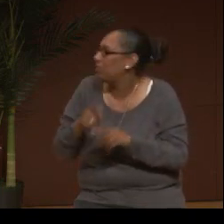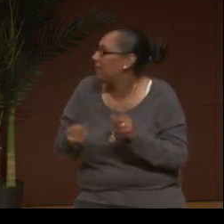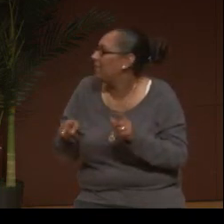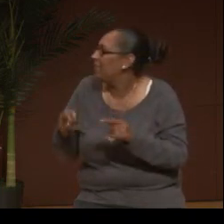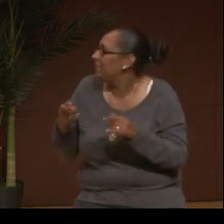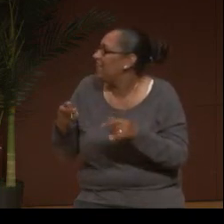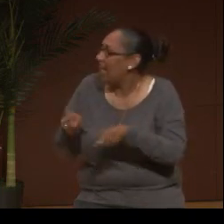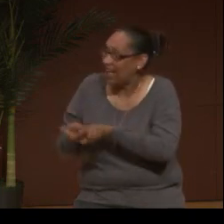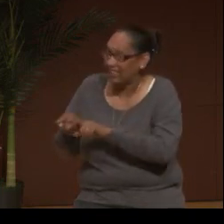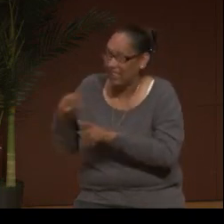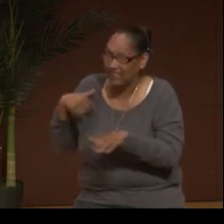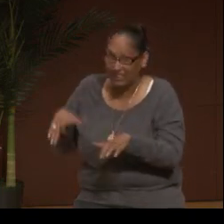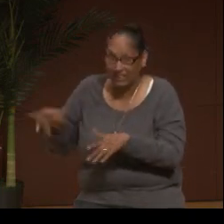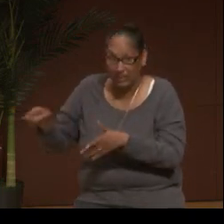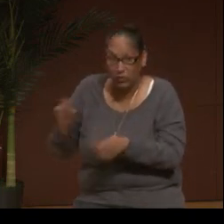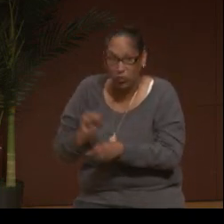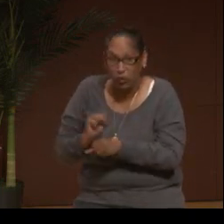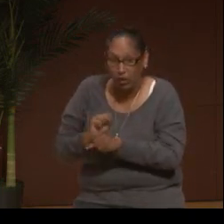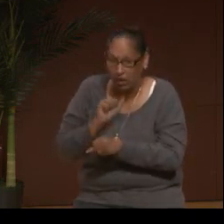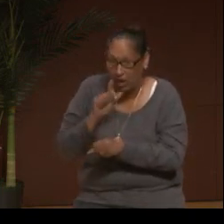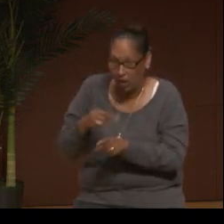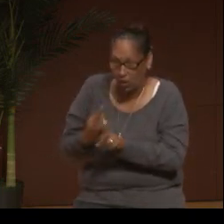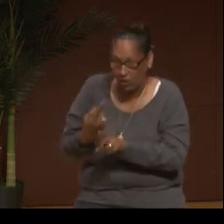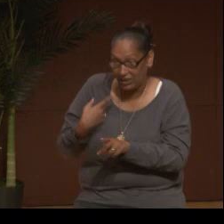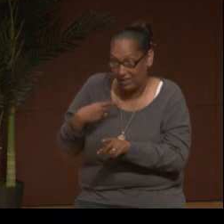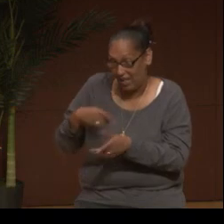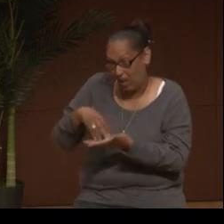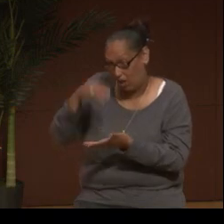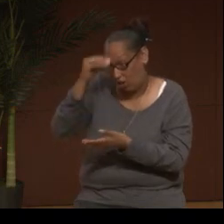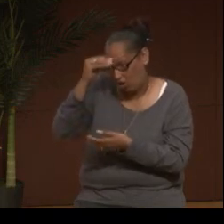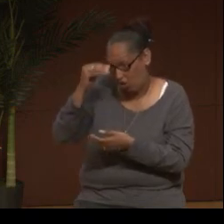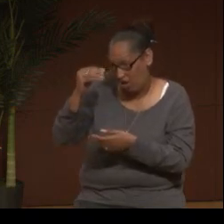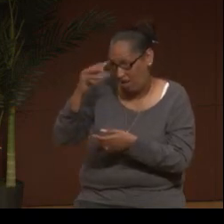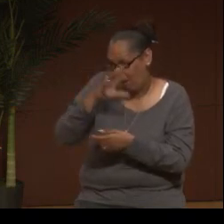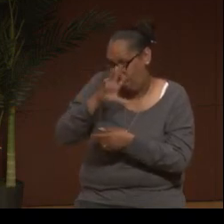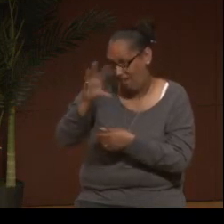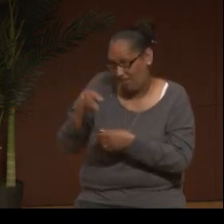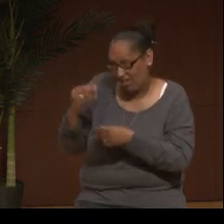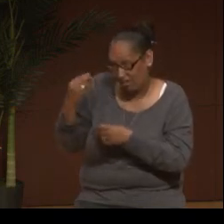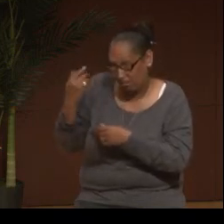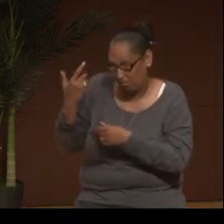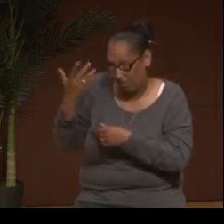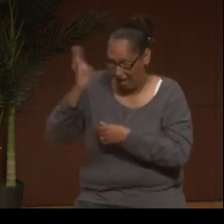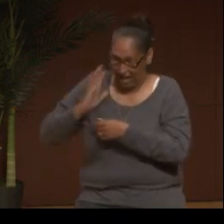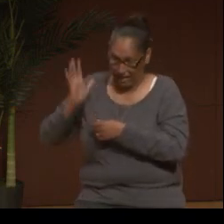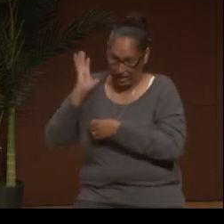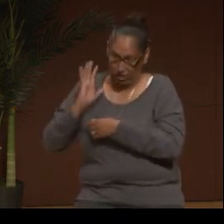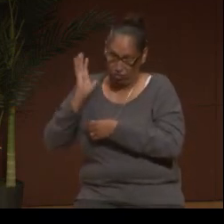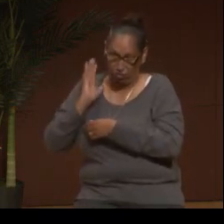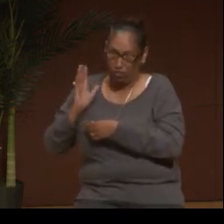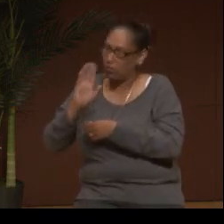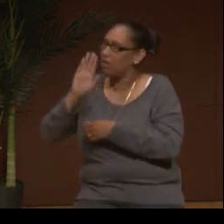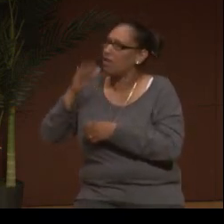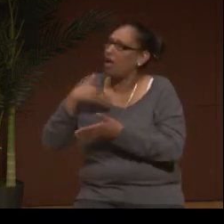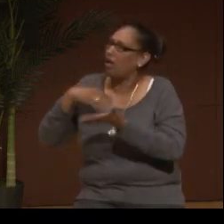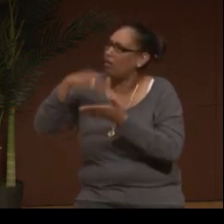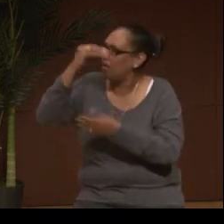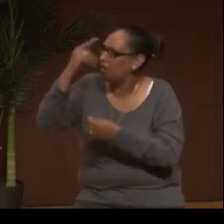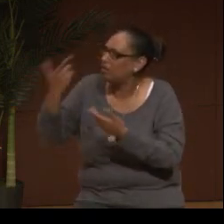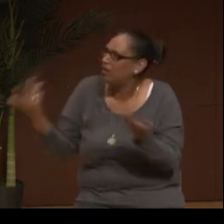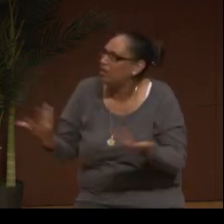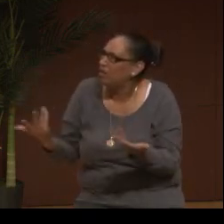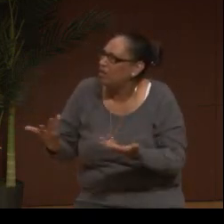as I did this work, not only did I learn about African ancestry, but I learned something that was never explained to me. I saw